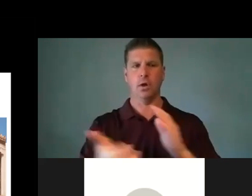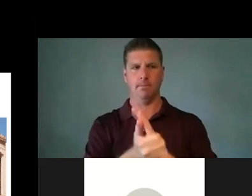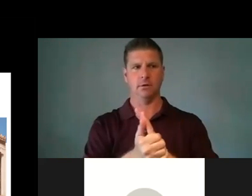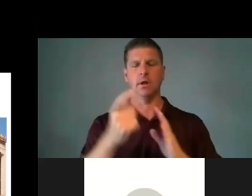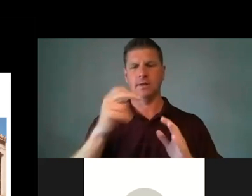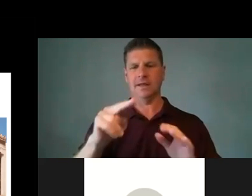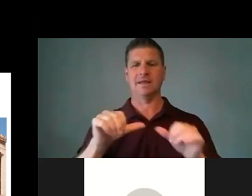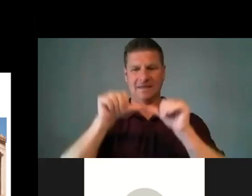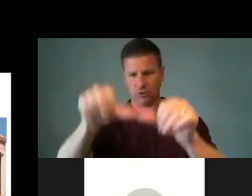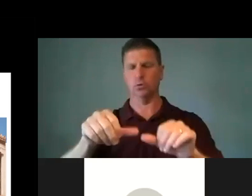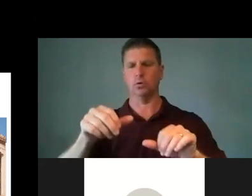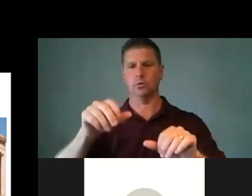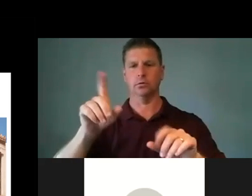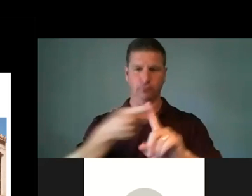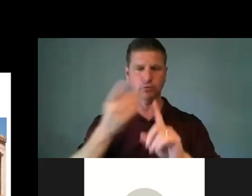discussion.